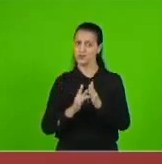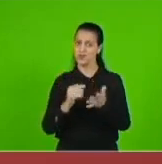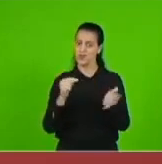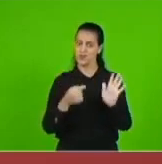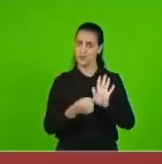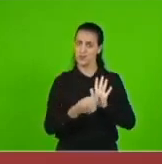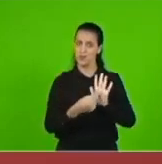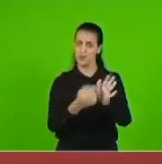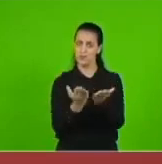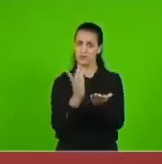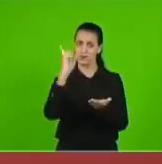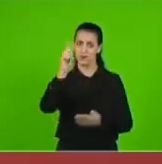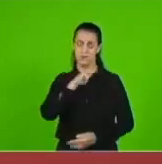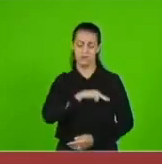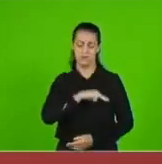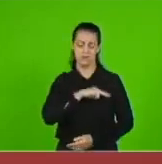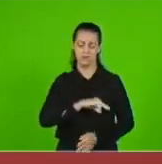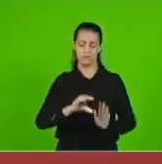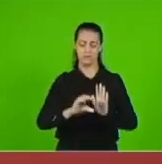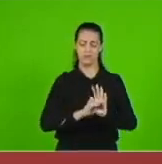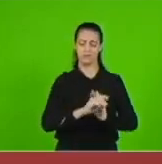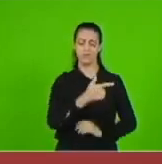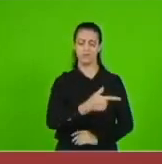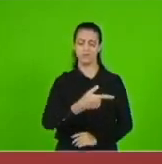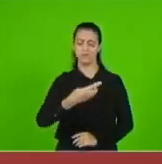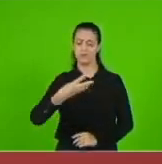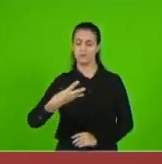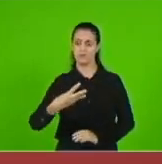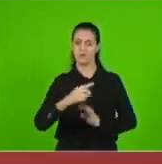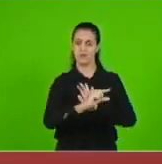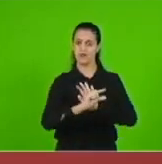look at what Jesus said in the Gospel of Matthew, chapter